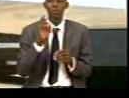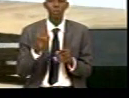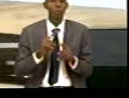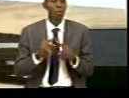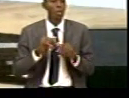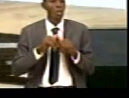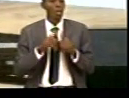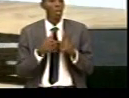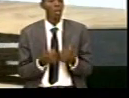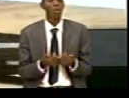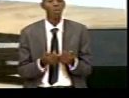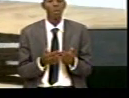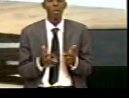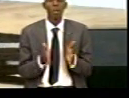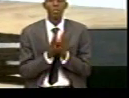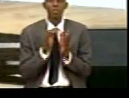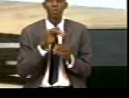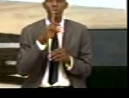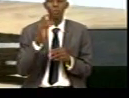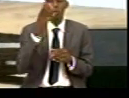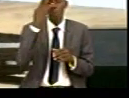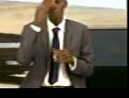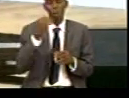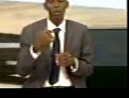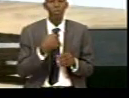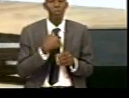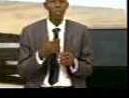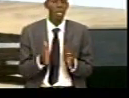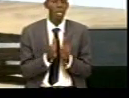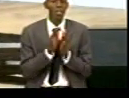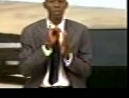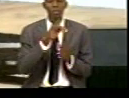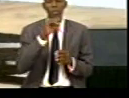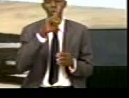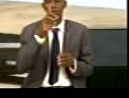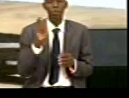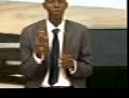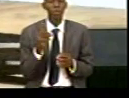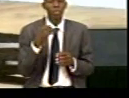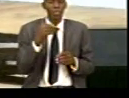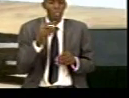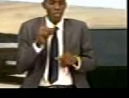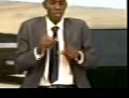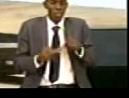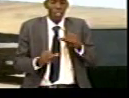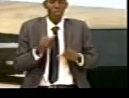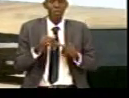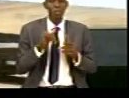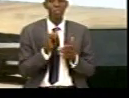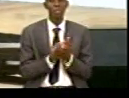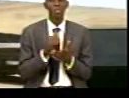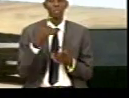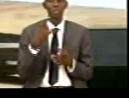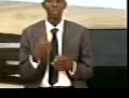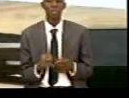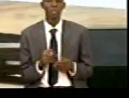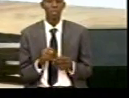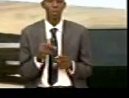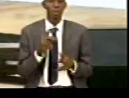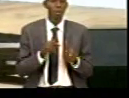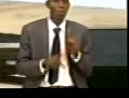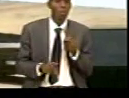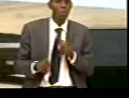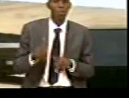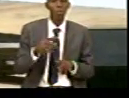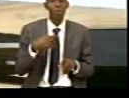asking the question, why me? They are asking the question, they doubt the love of God. The people who